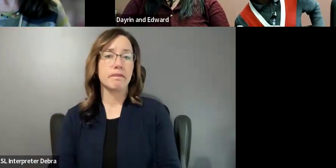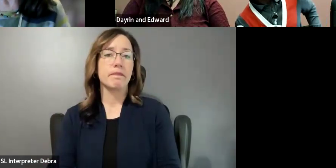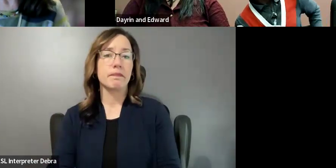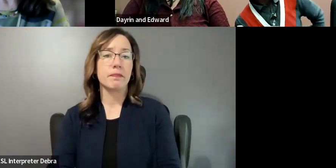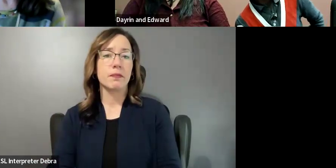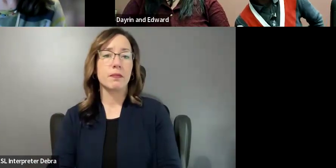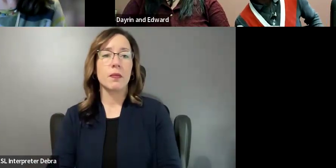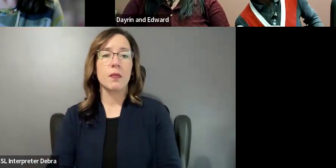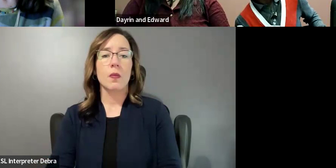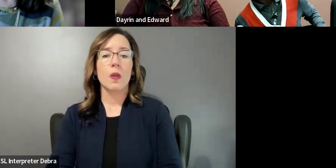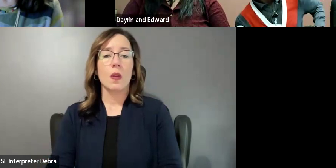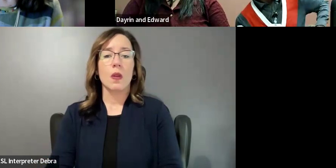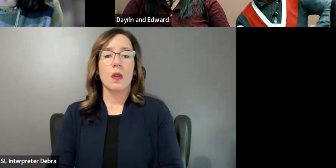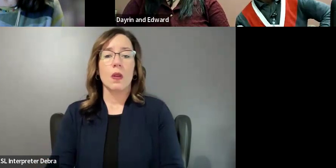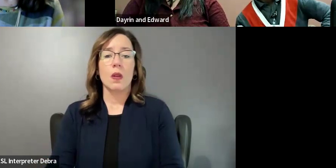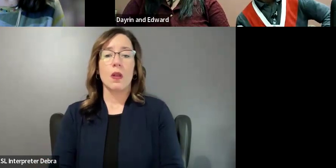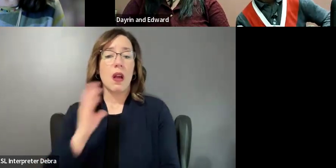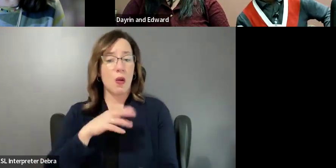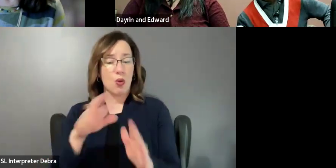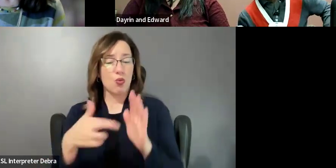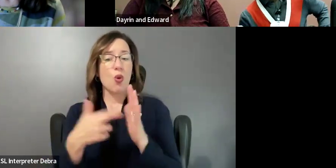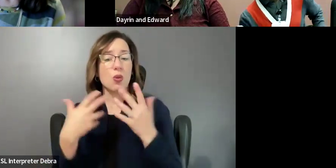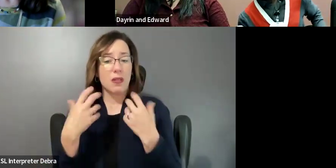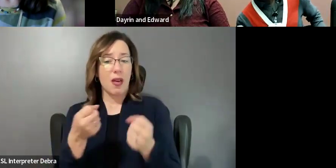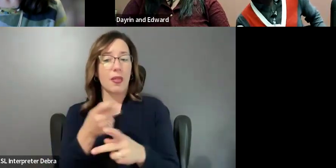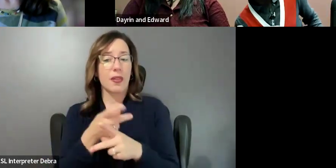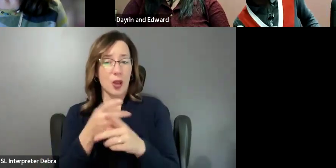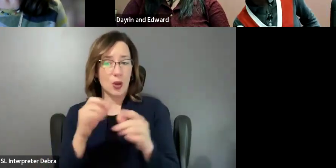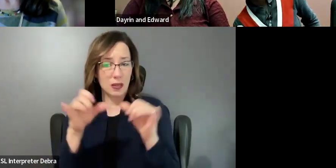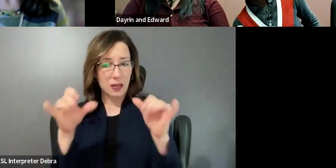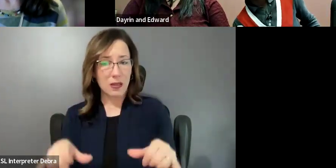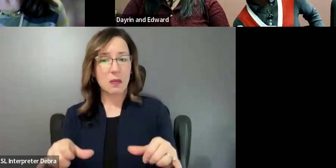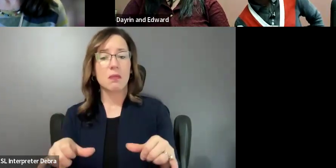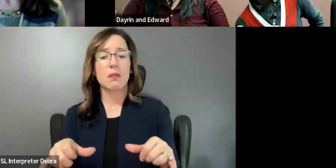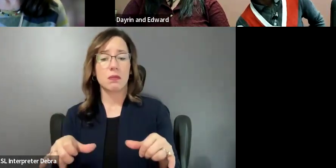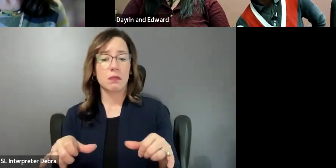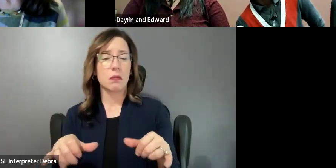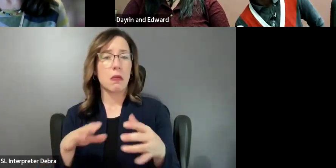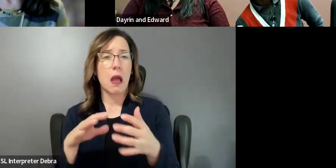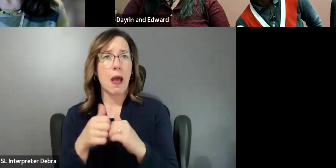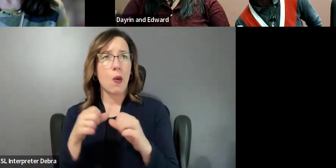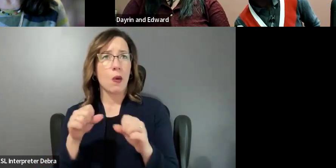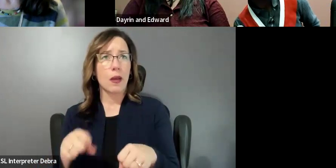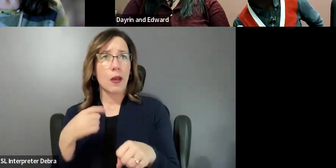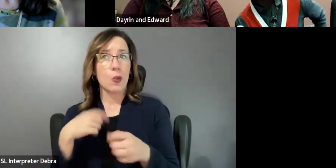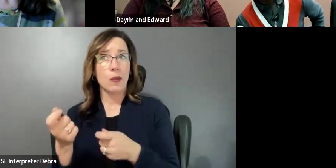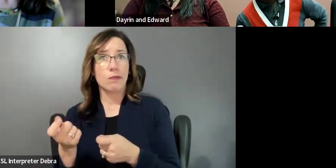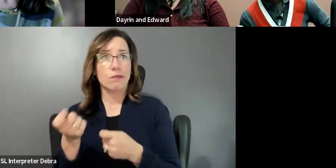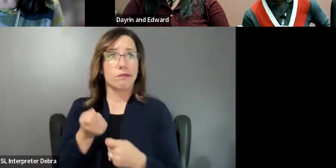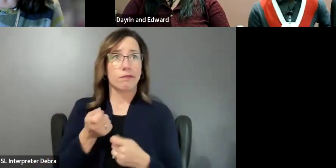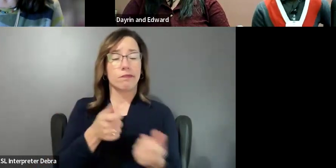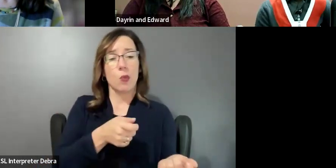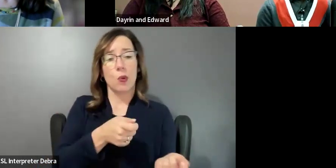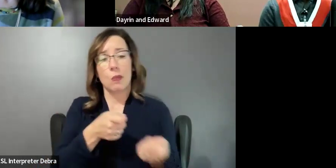our roles as in the healthcare system of how can we pull the levers that will